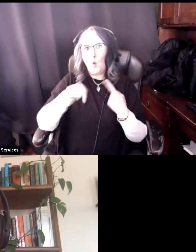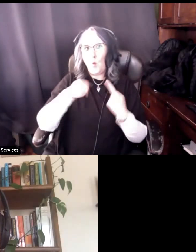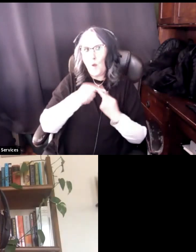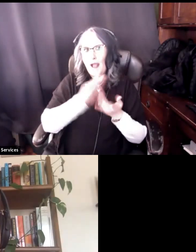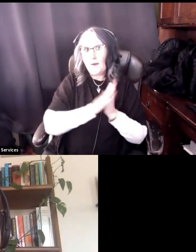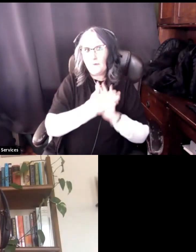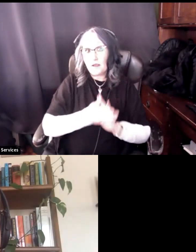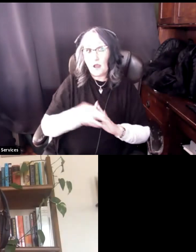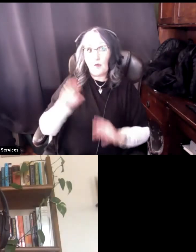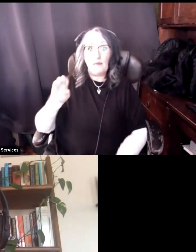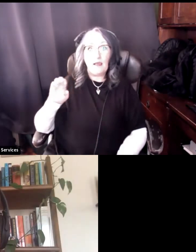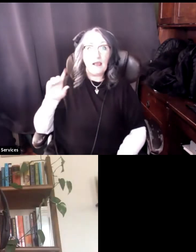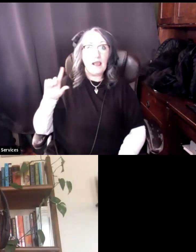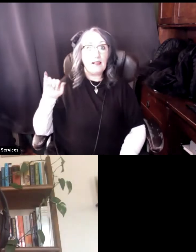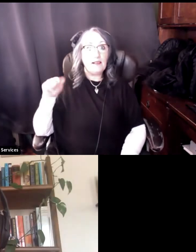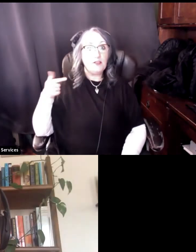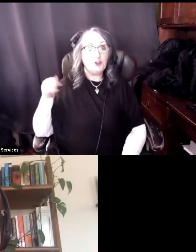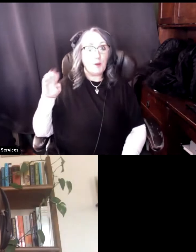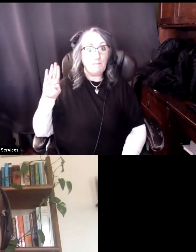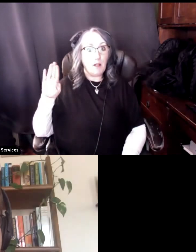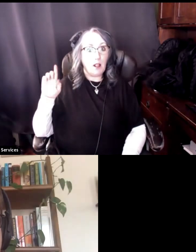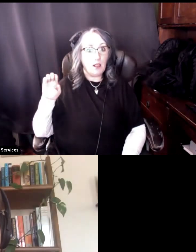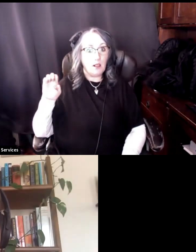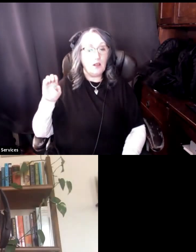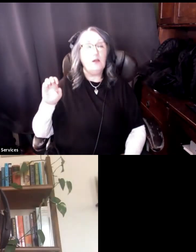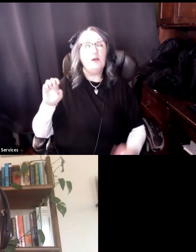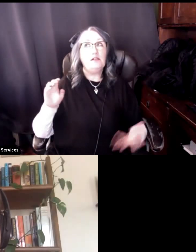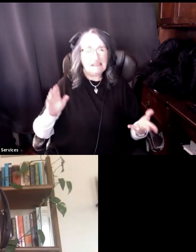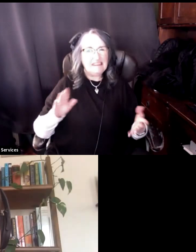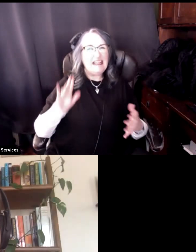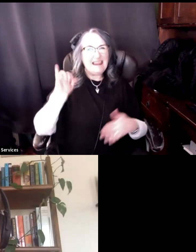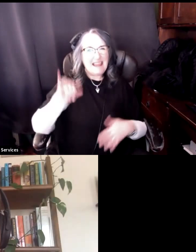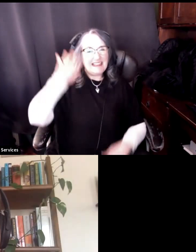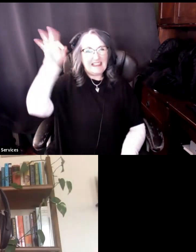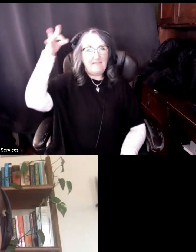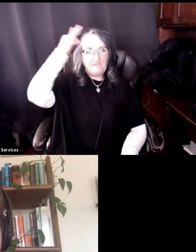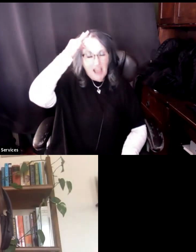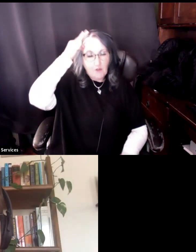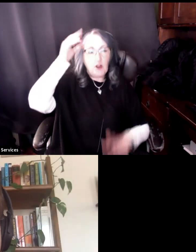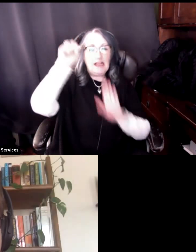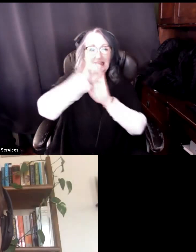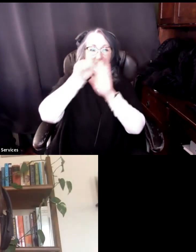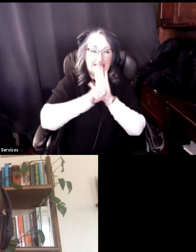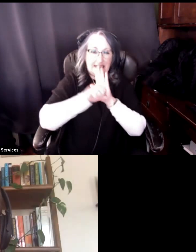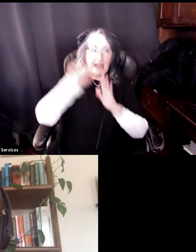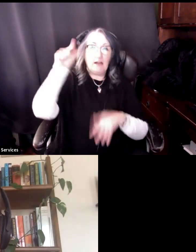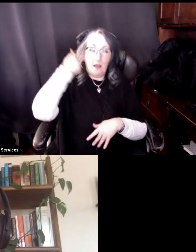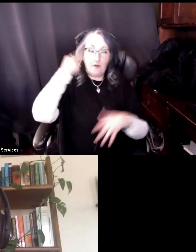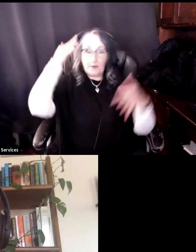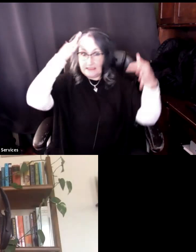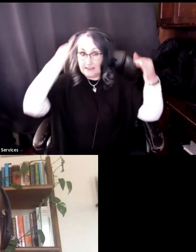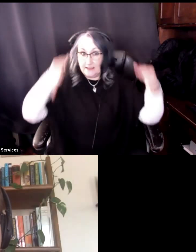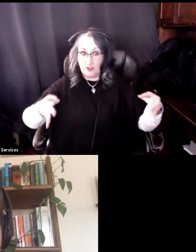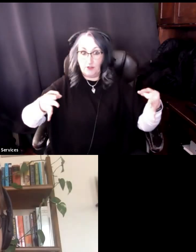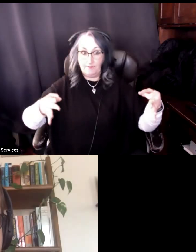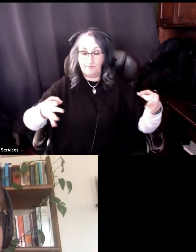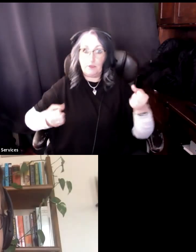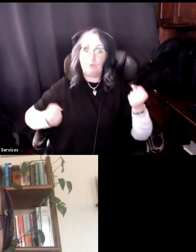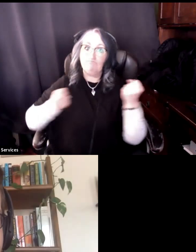change, that is being determined at the federal government level and at the state level. Advocacy is ongoing for